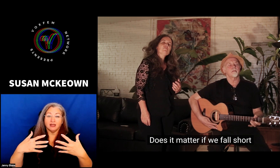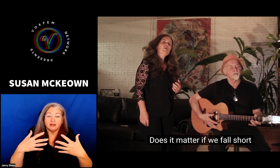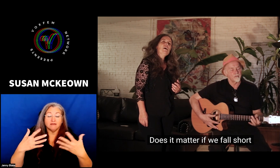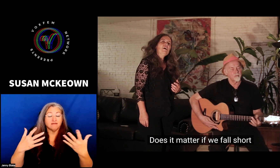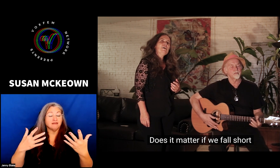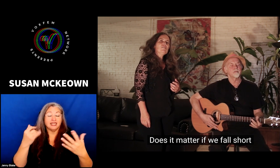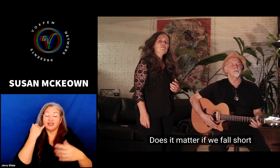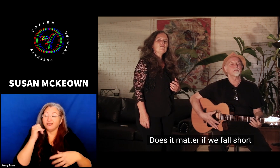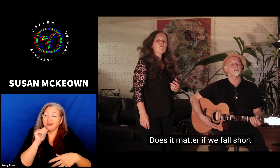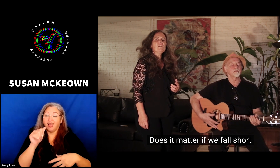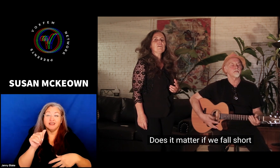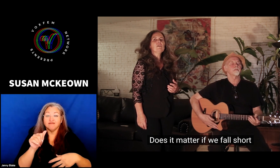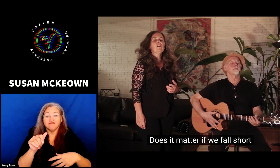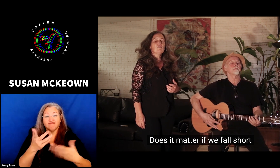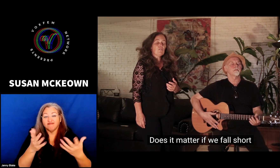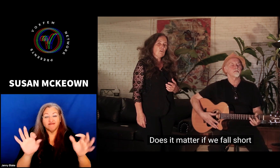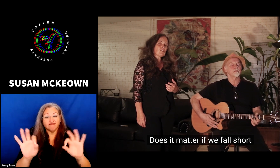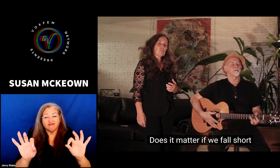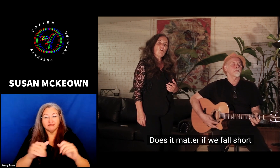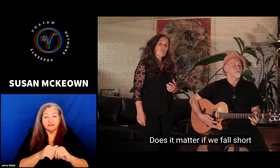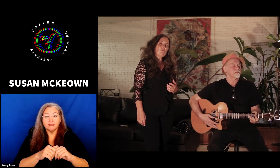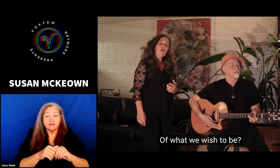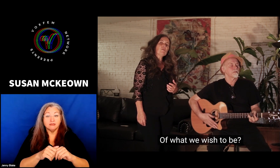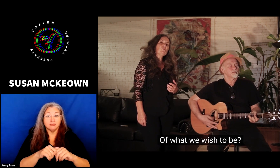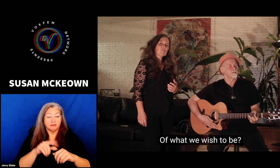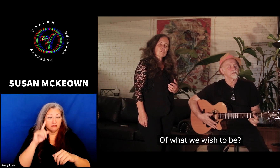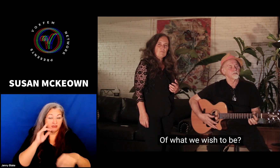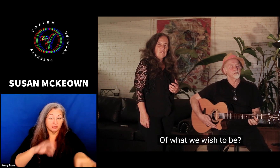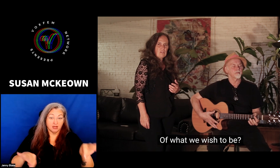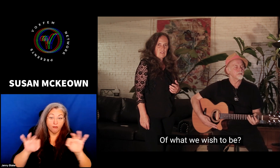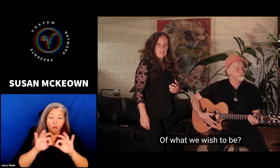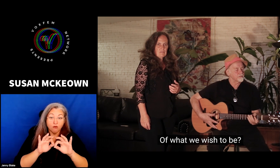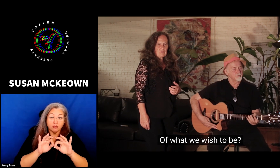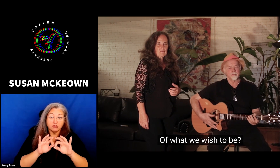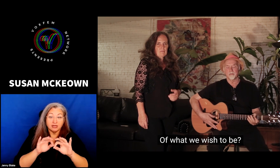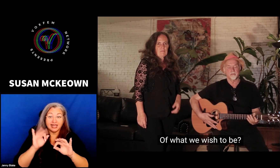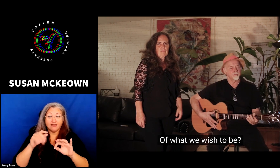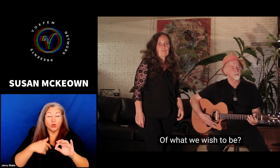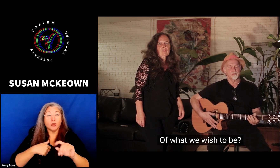Does it matter if we fall short of what we wish to be?